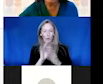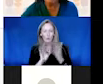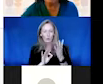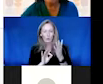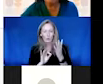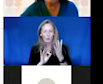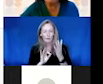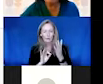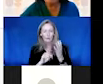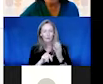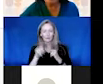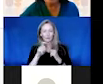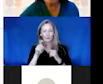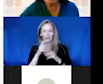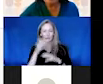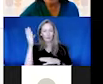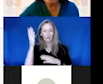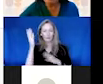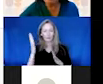presenter screens.